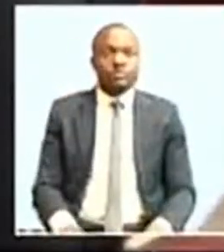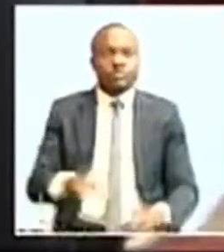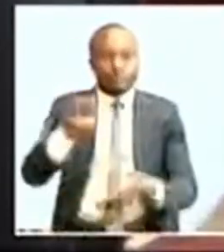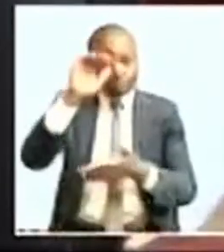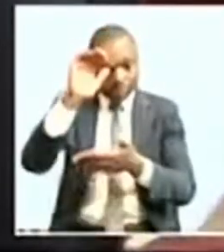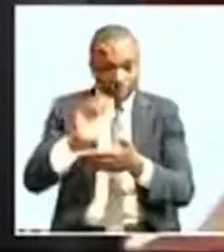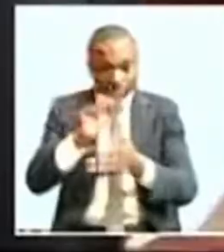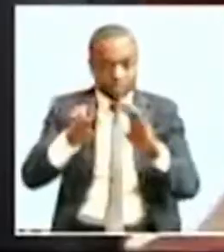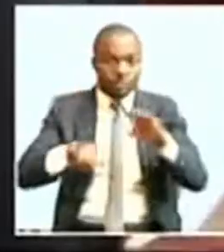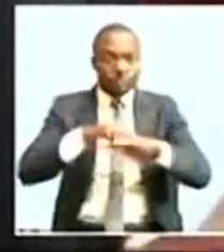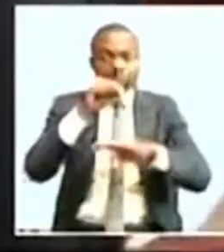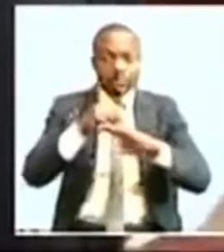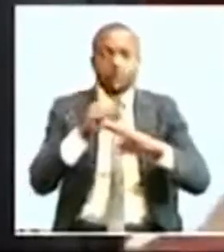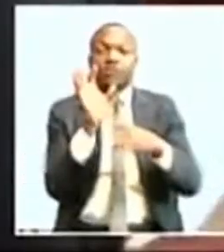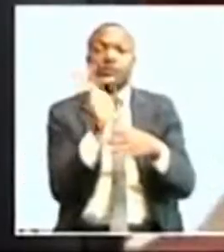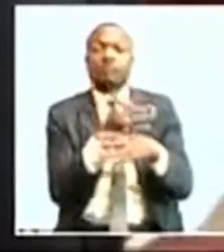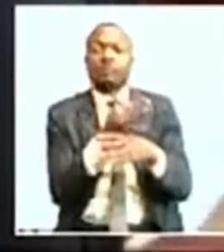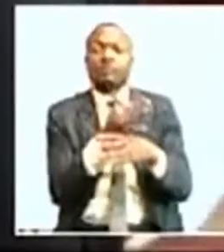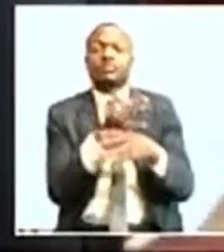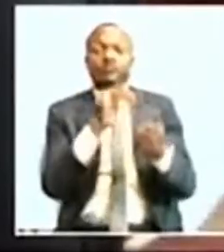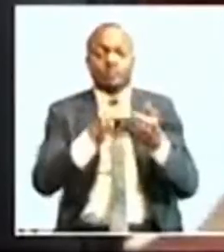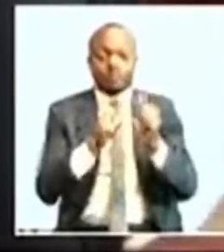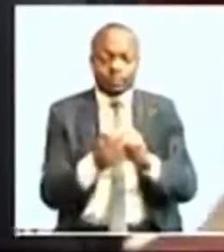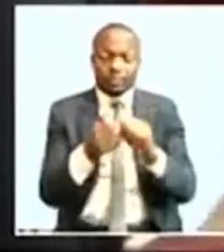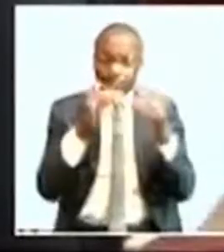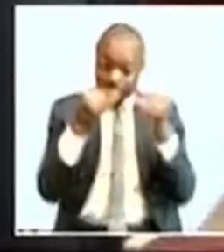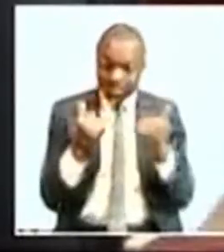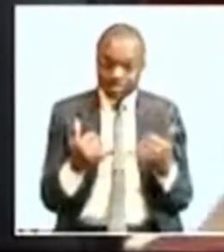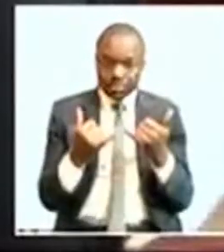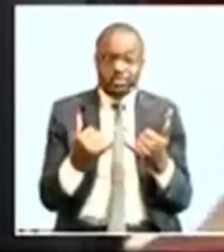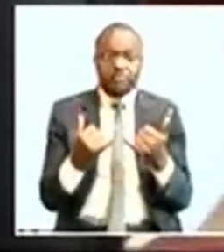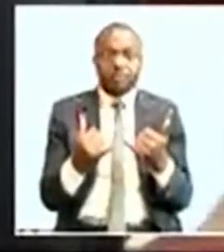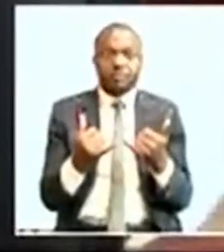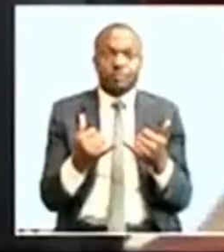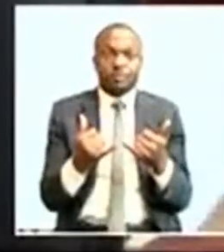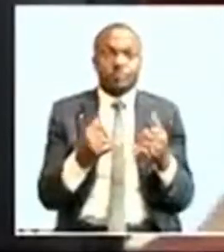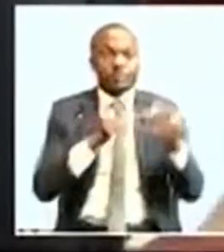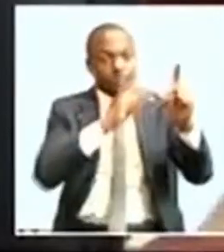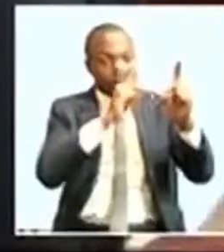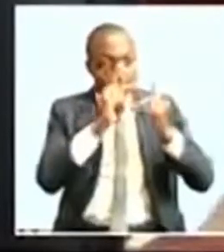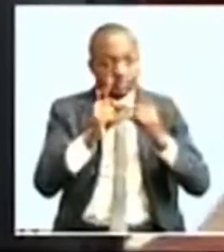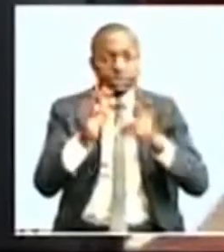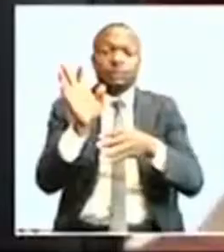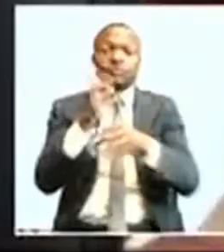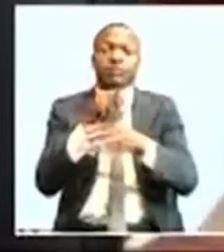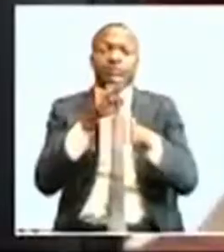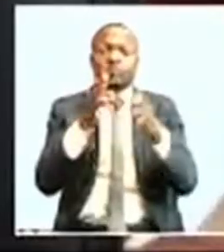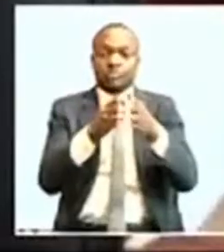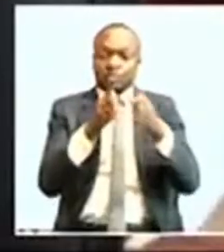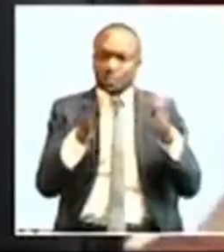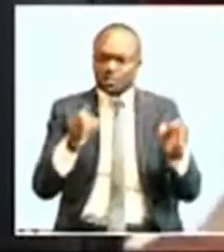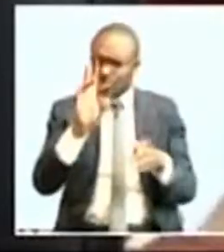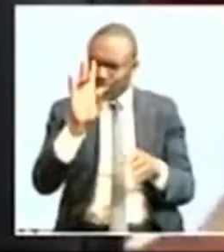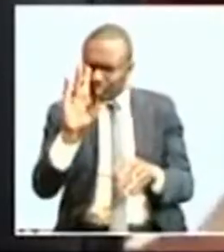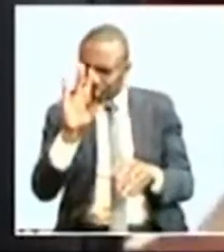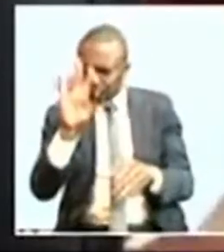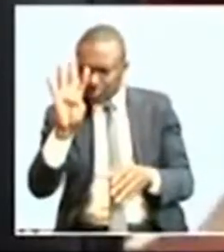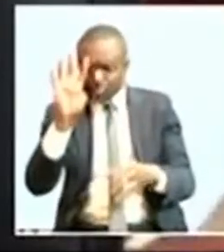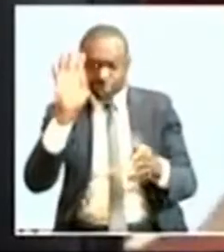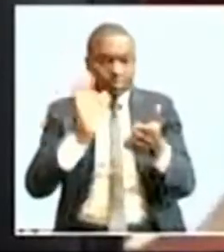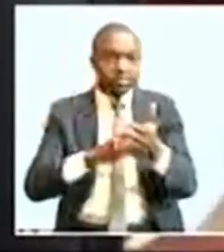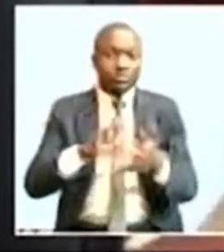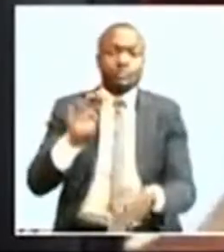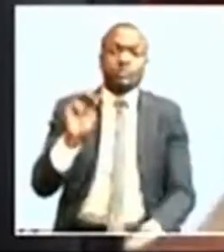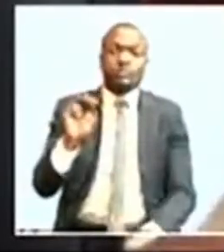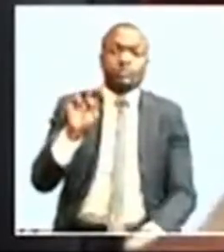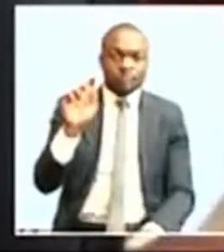reduce the national fish deficit. Currently, we are estimated the fish deficit at about 74,000 metric